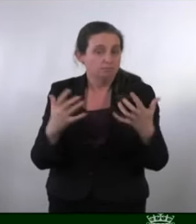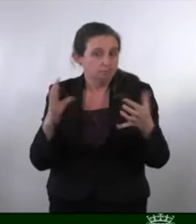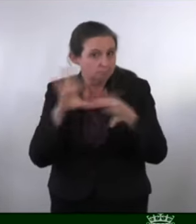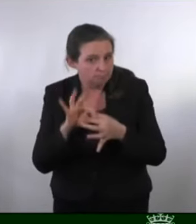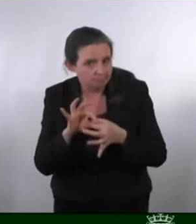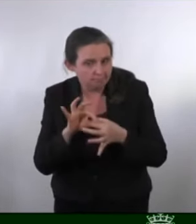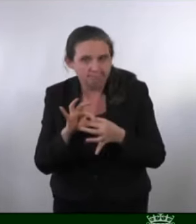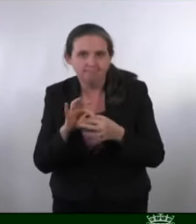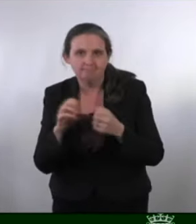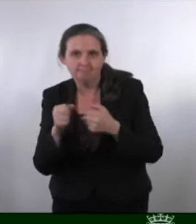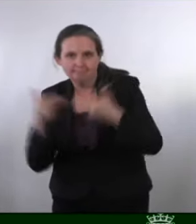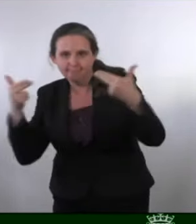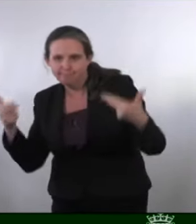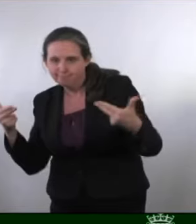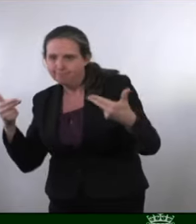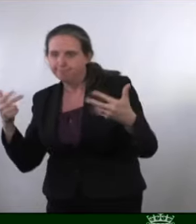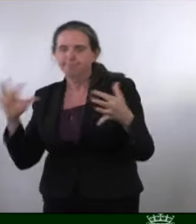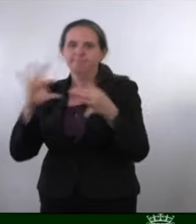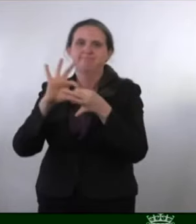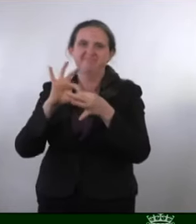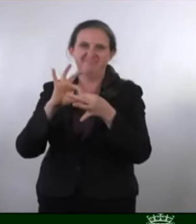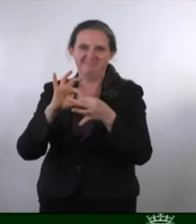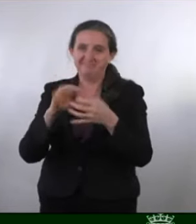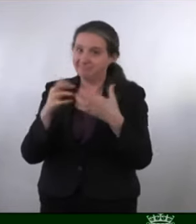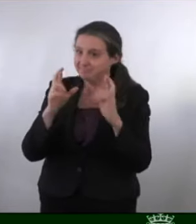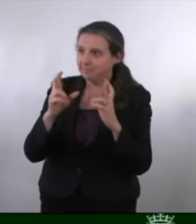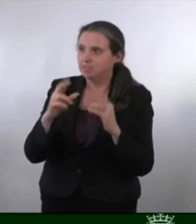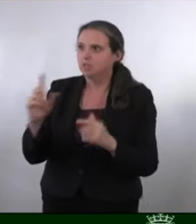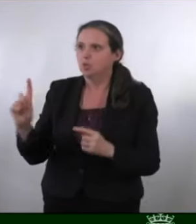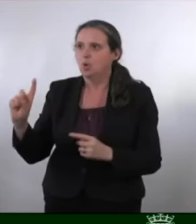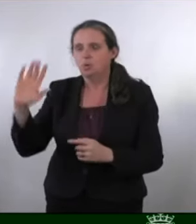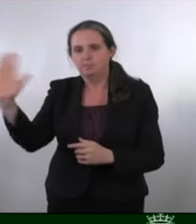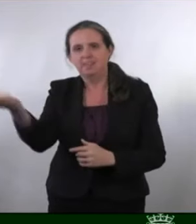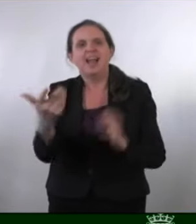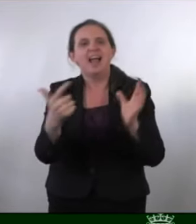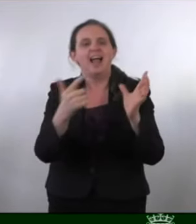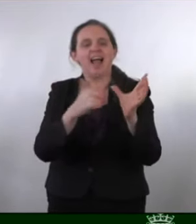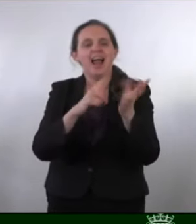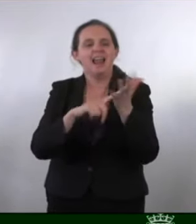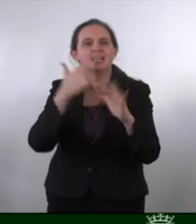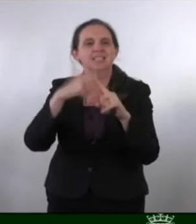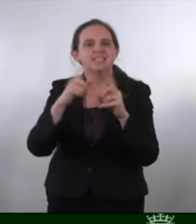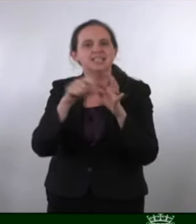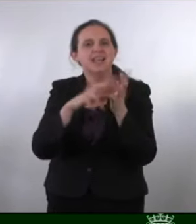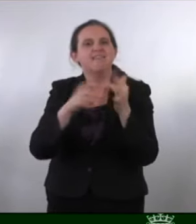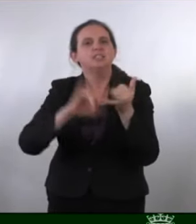virtually. So first we'll go to Alex Davis-Jones.